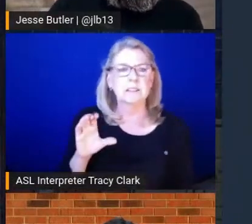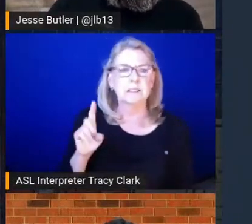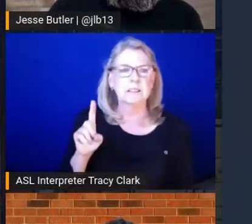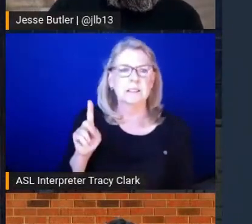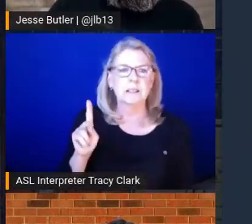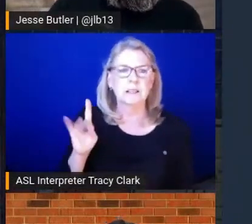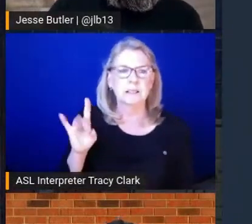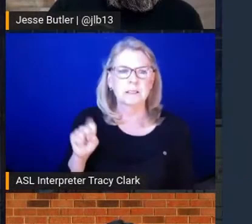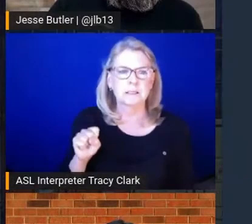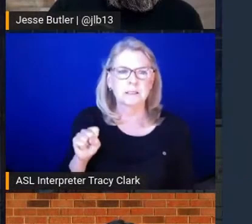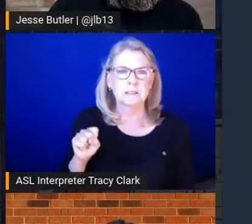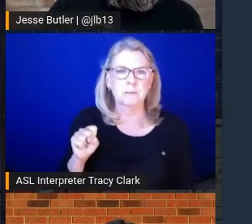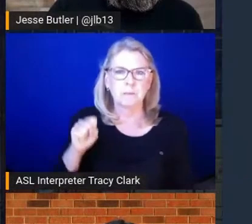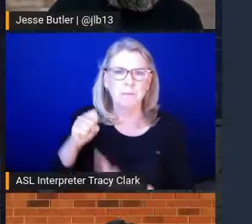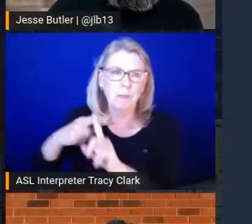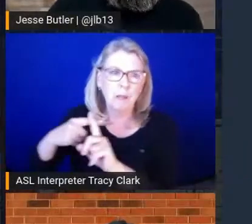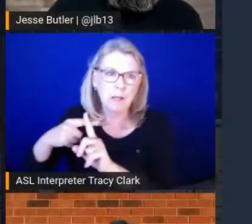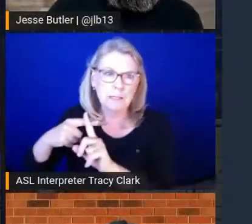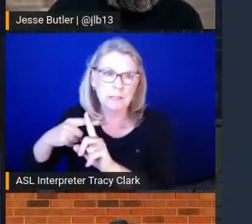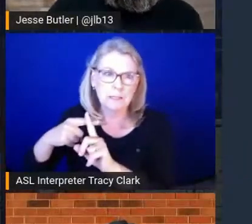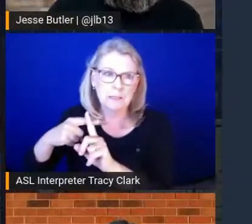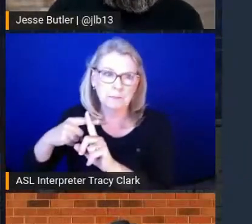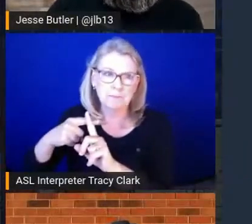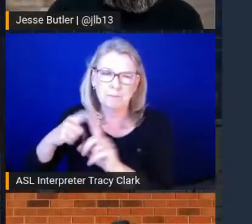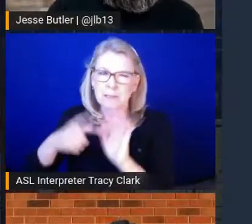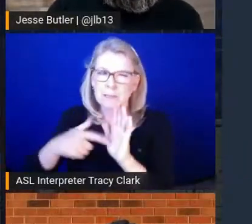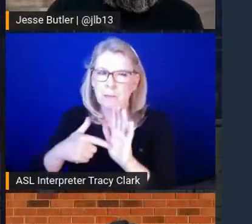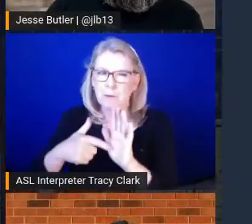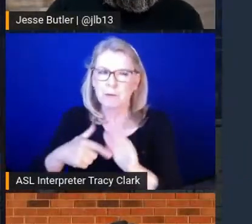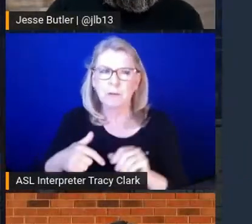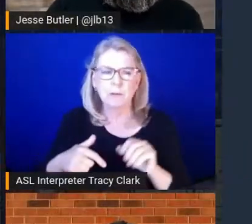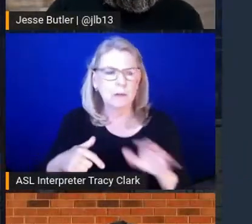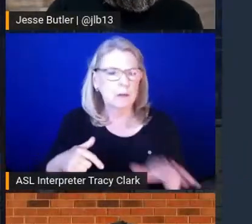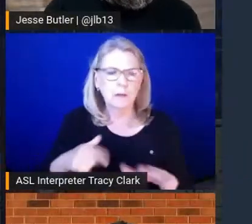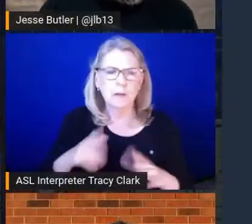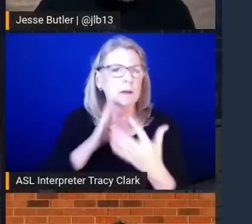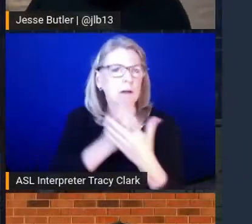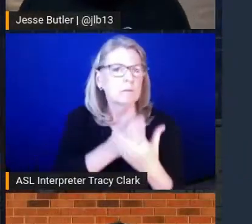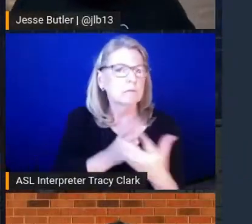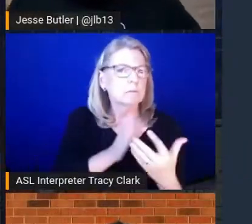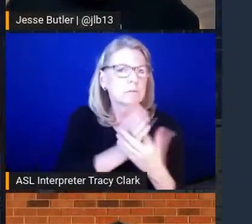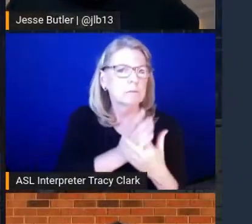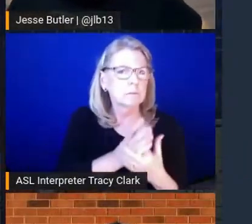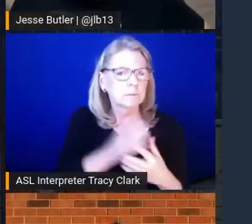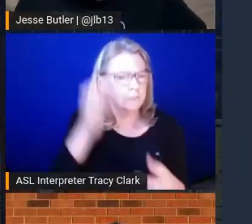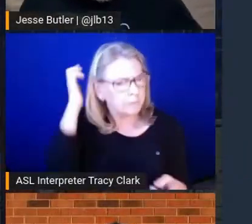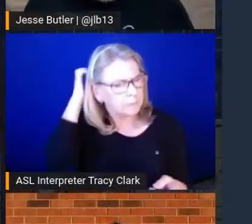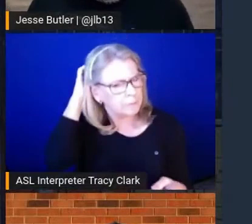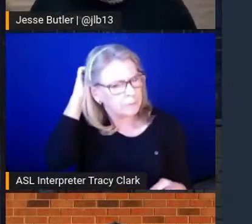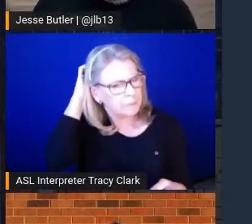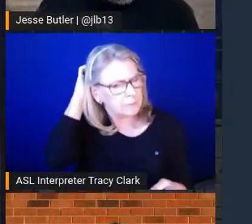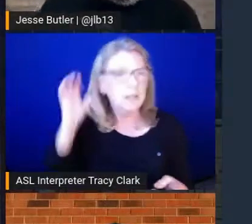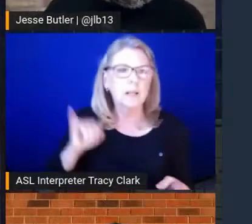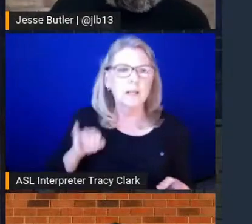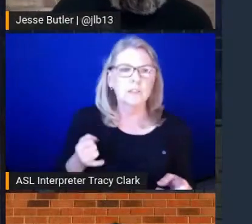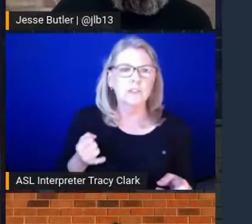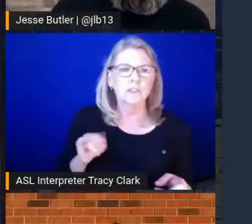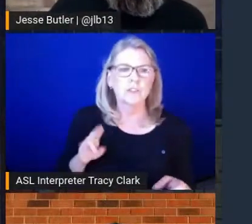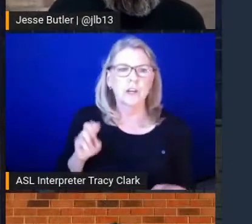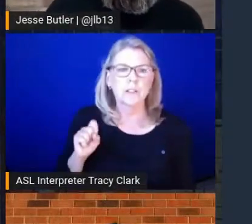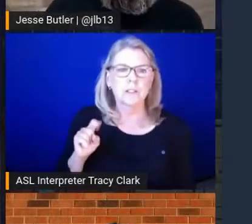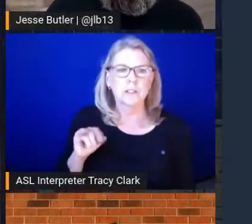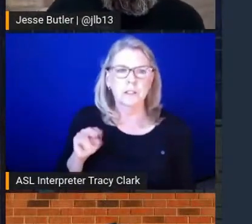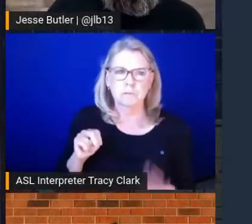talk a little bit about what CDK8s Plus is. So CDK8s Plus offers. Ellie, I just wanted to mention like what Jesse was saying too. I know a